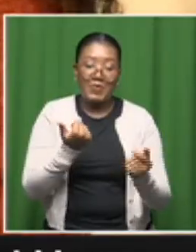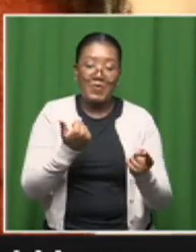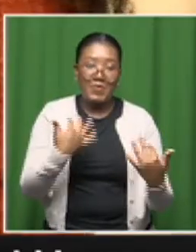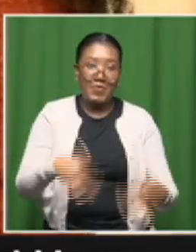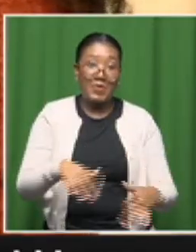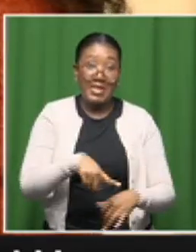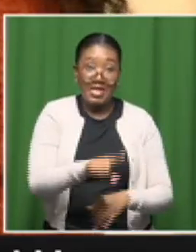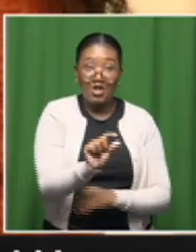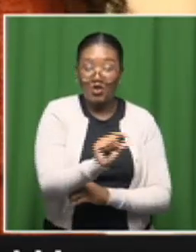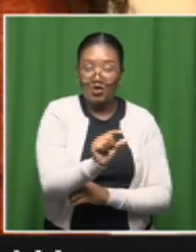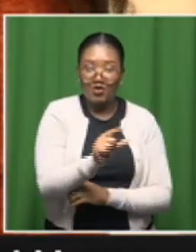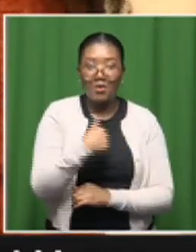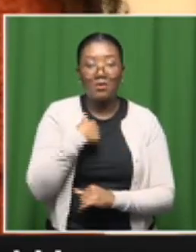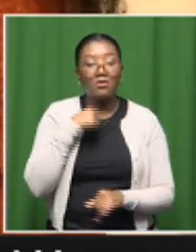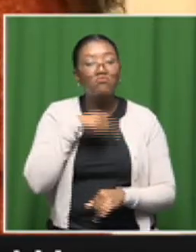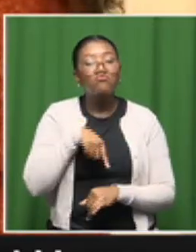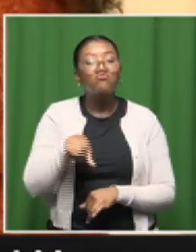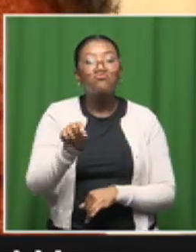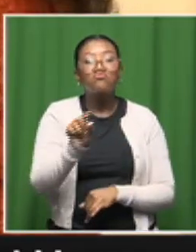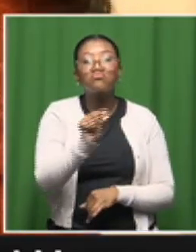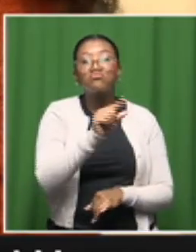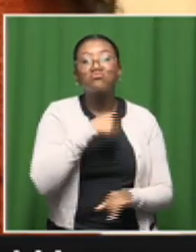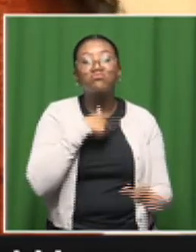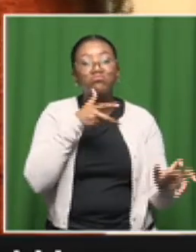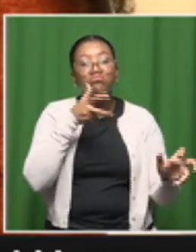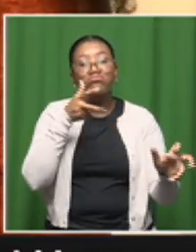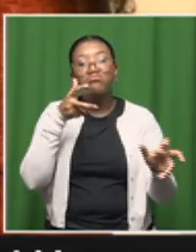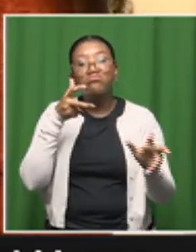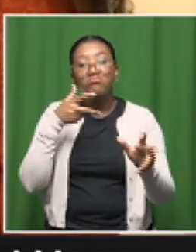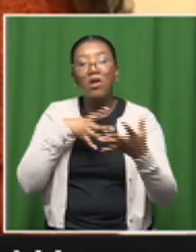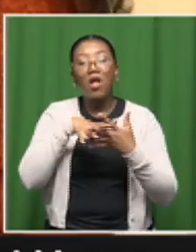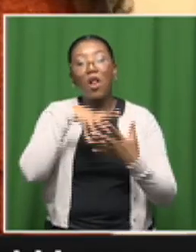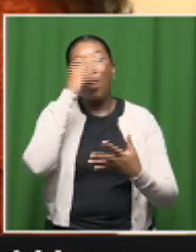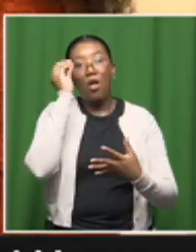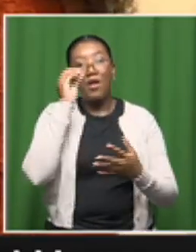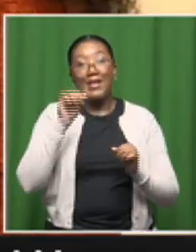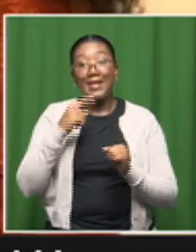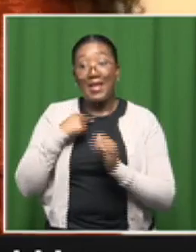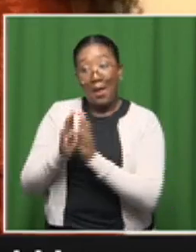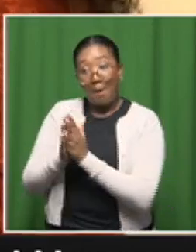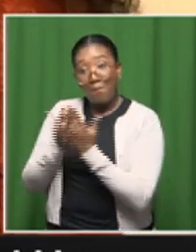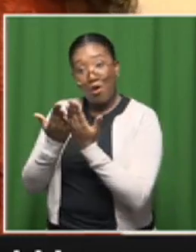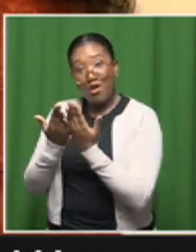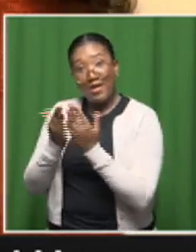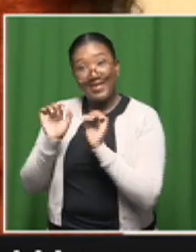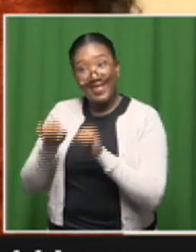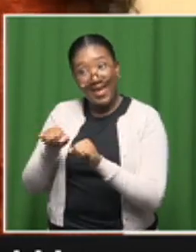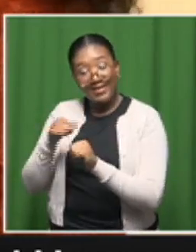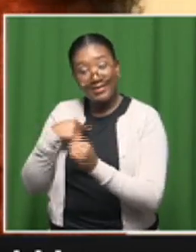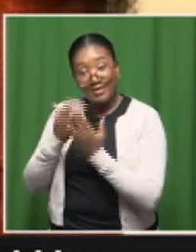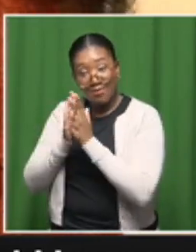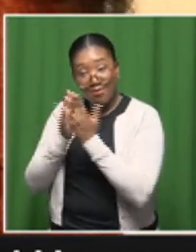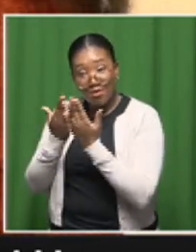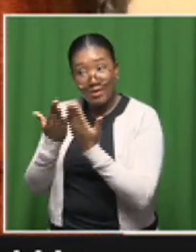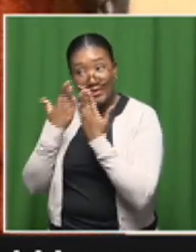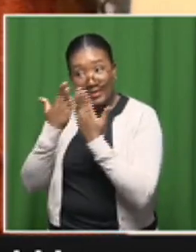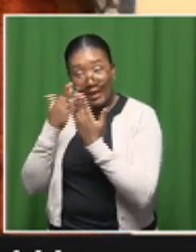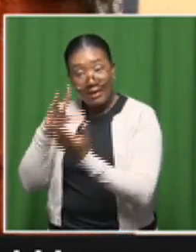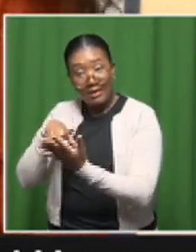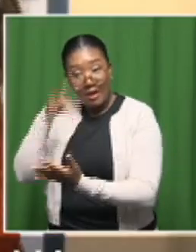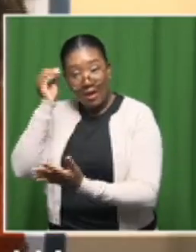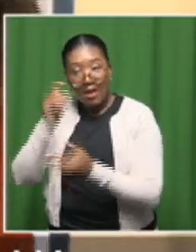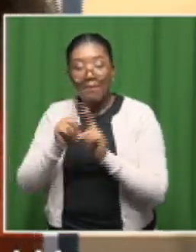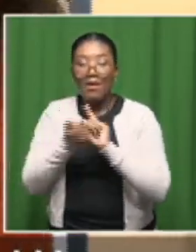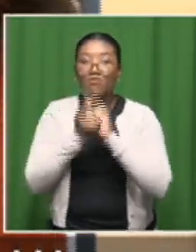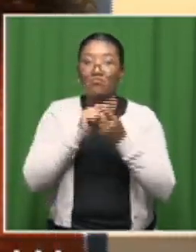how exactly we can unpack our history, not just through textbooks, but also through artwork, music, songs, and heritage.